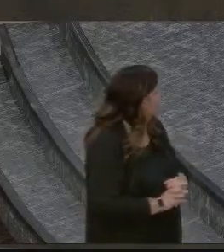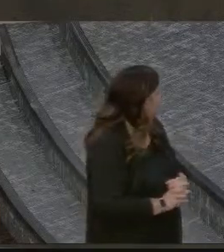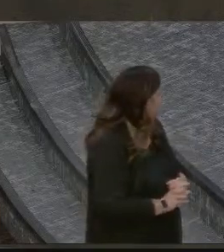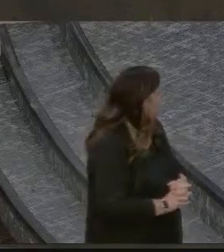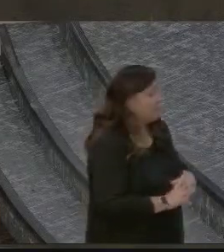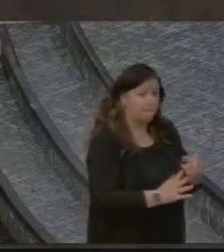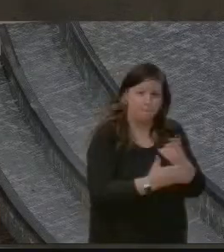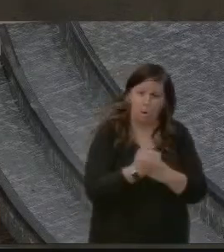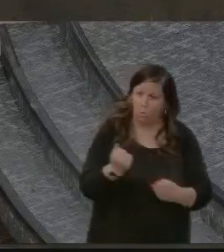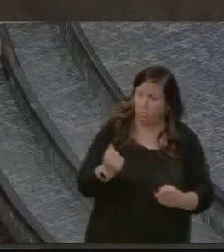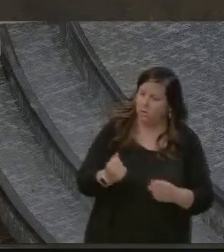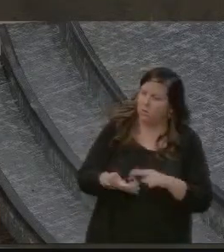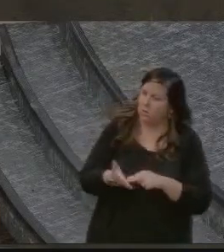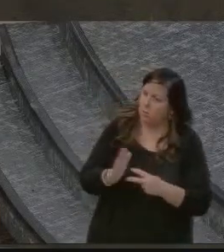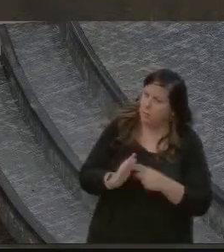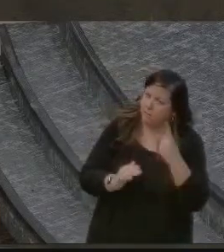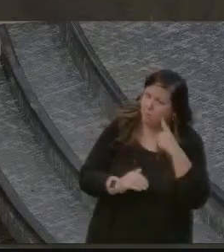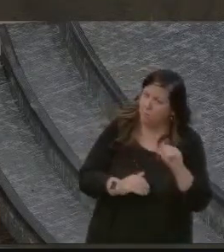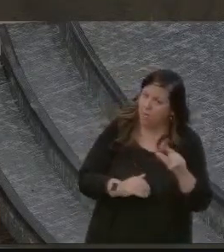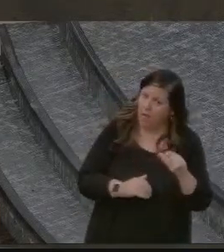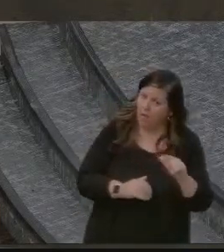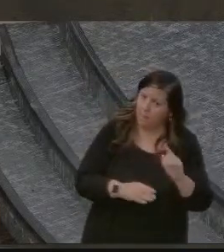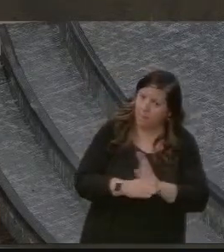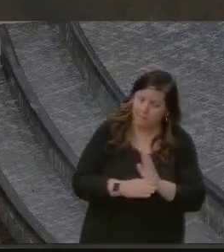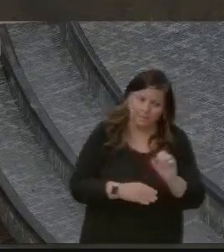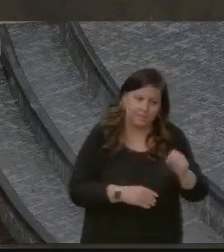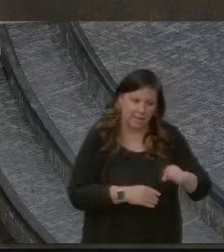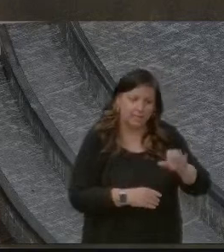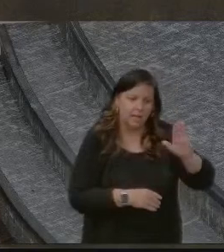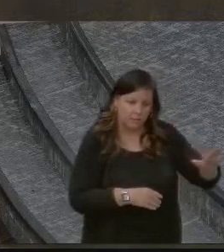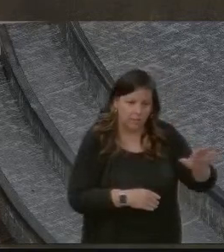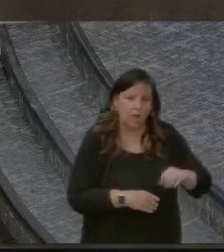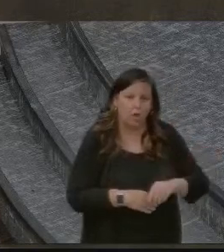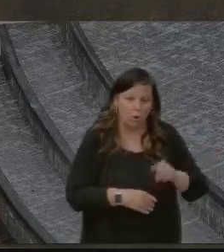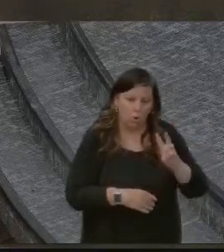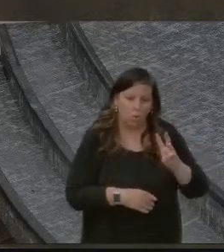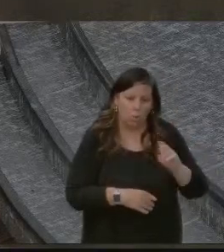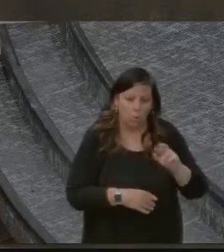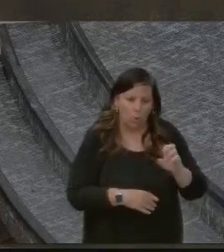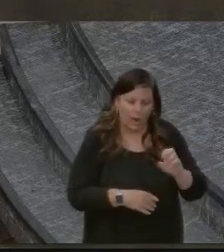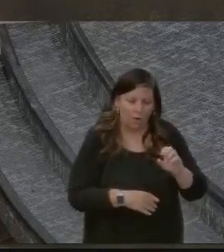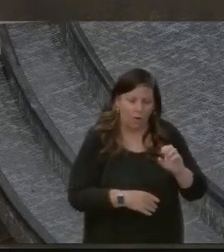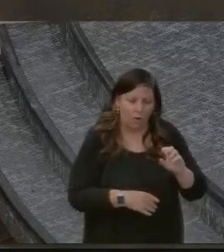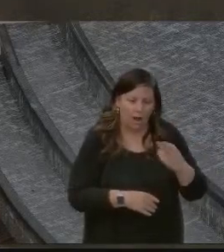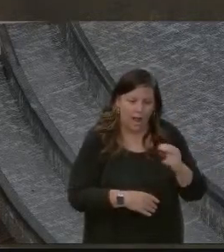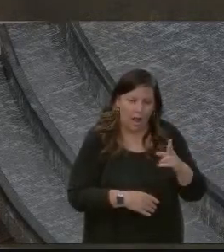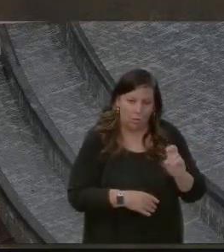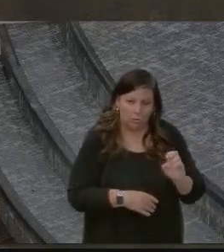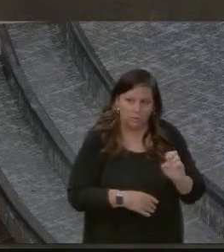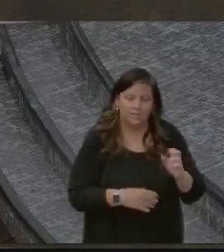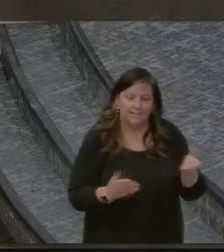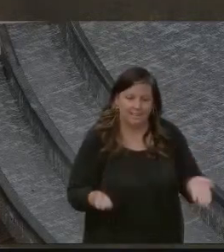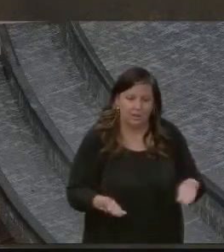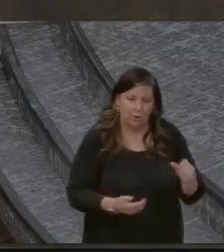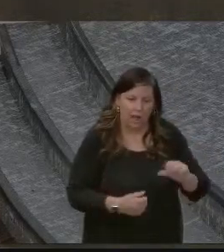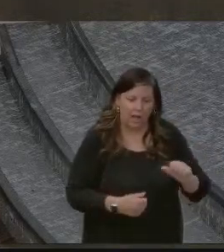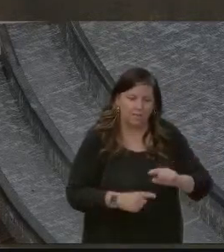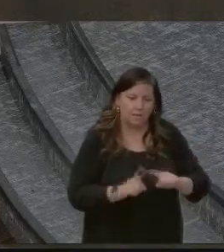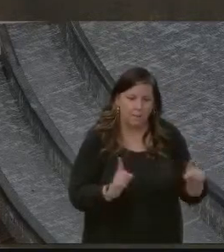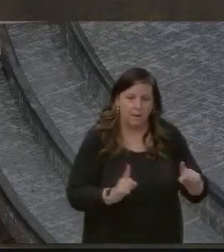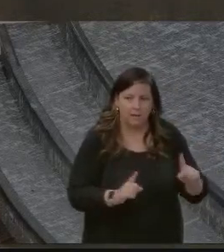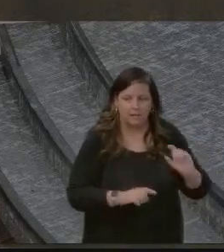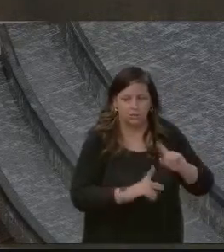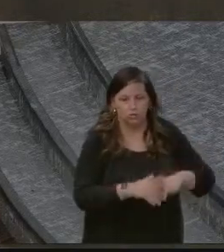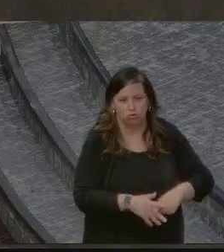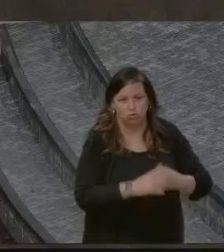For the Alabama? Yes, it's here in Athens, their warehouse. It's just that it's incorporated originally out